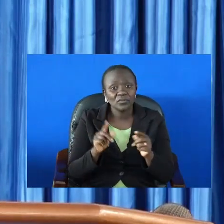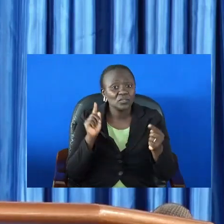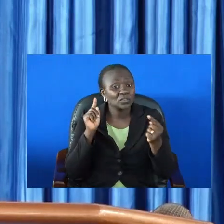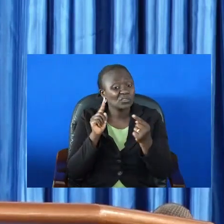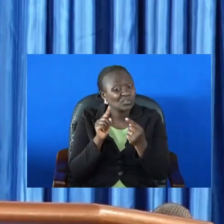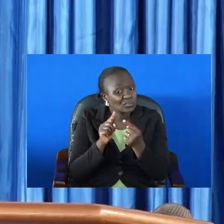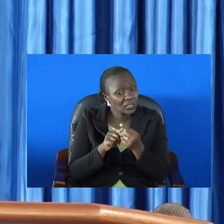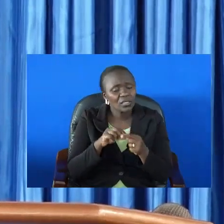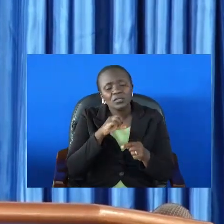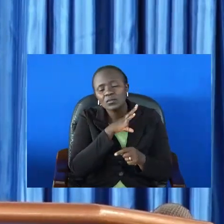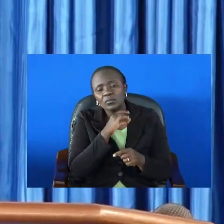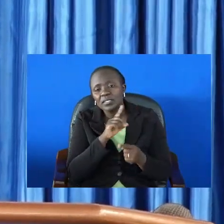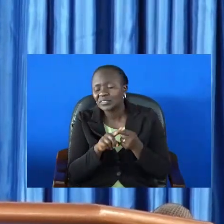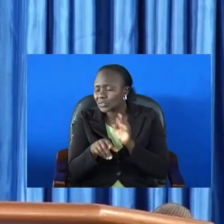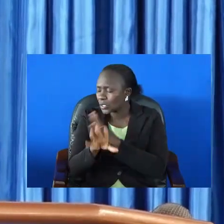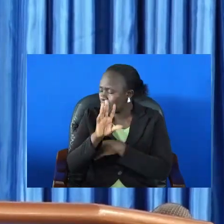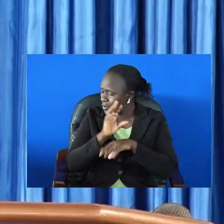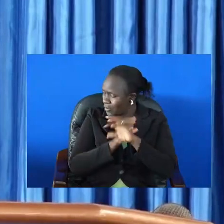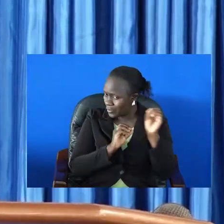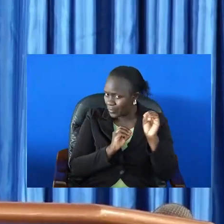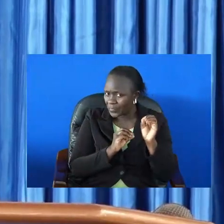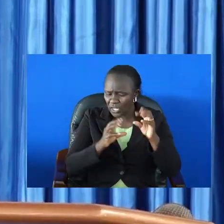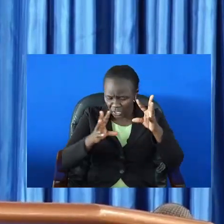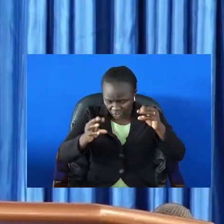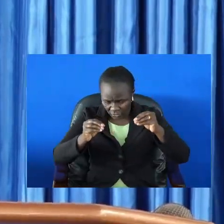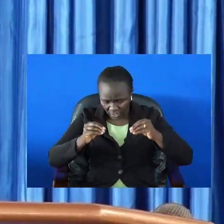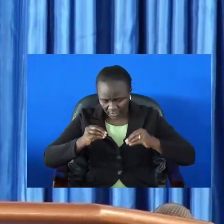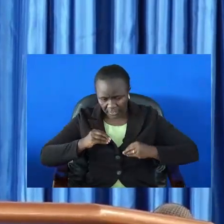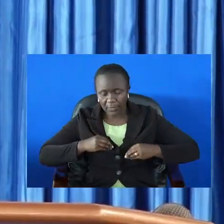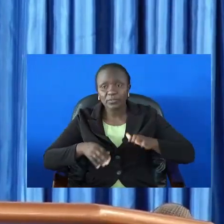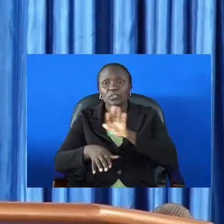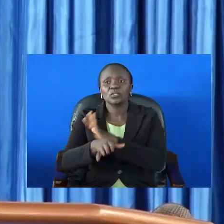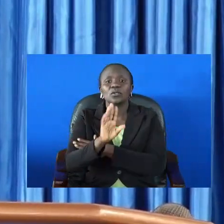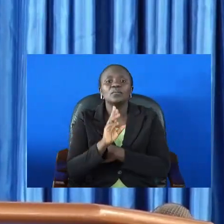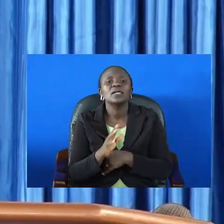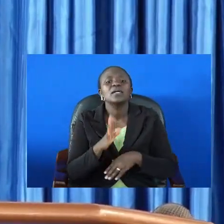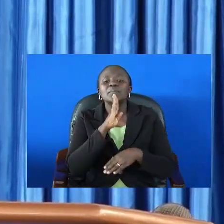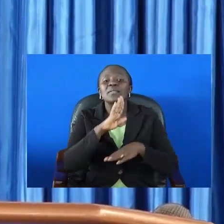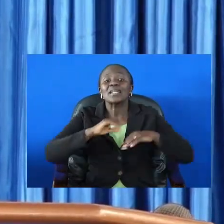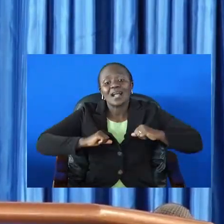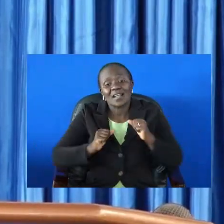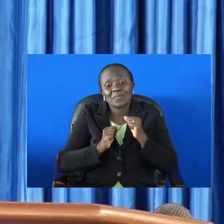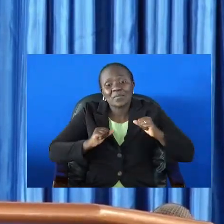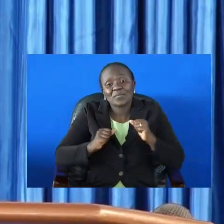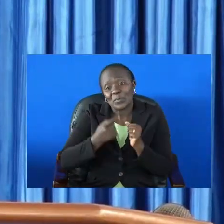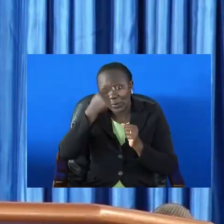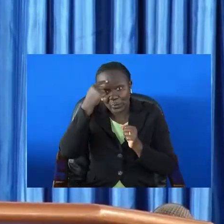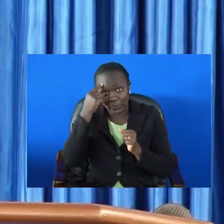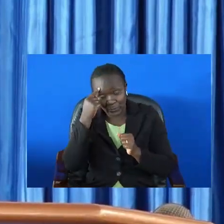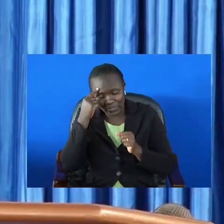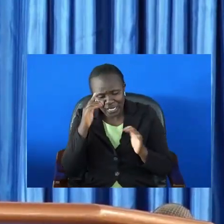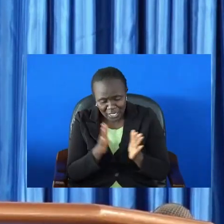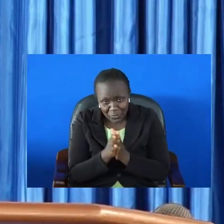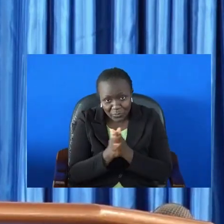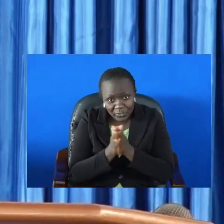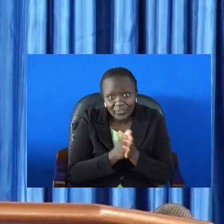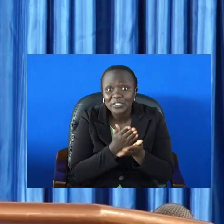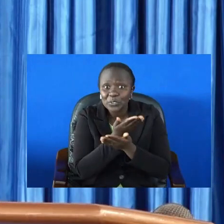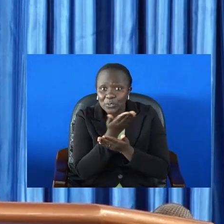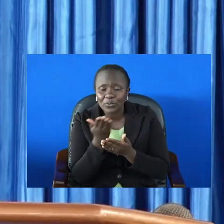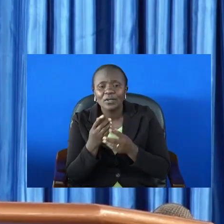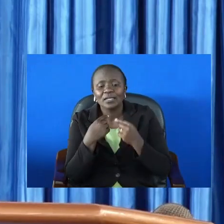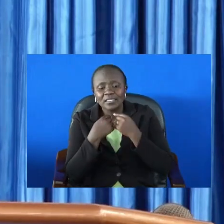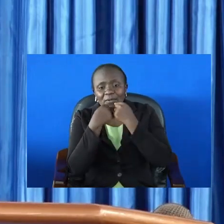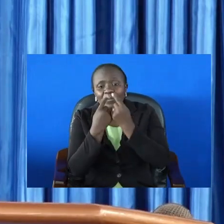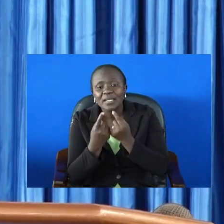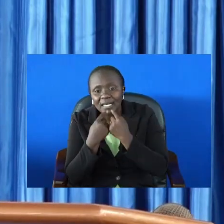don't complain to God. You begin to accept God and be happy because it motivates you.